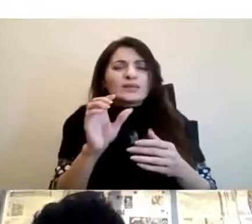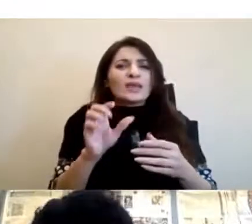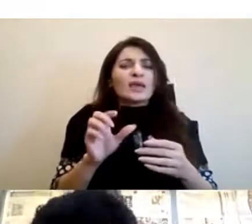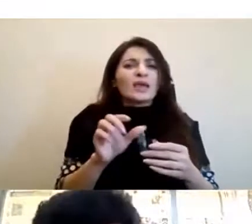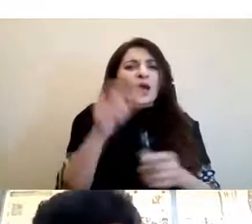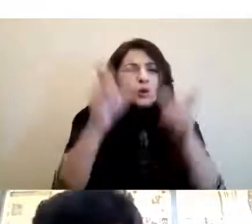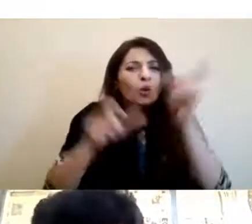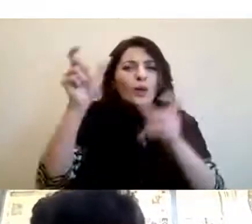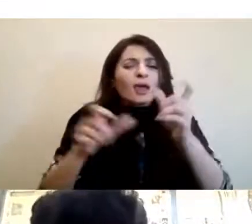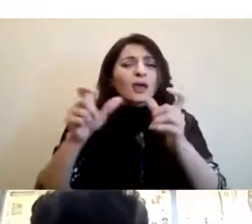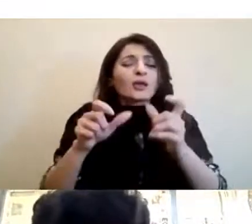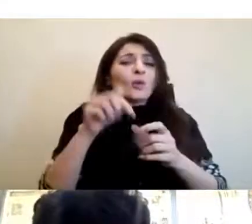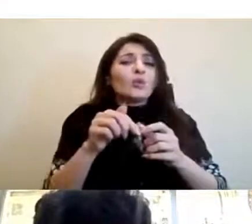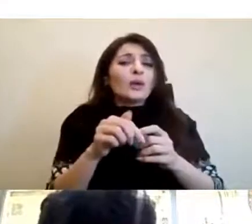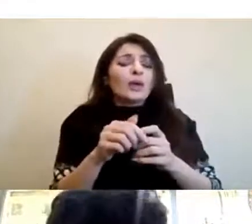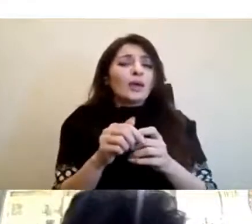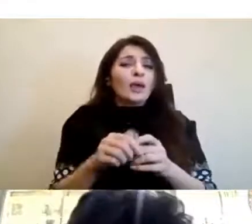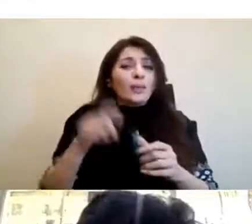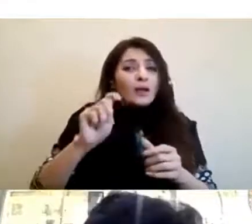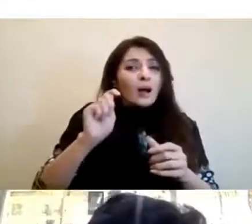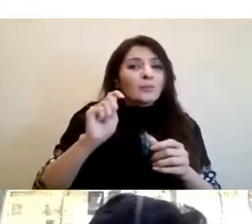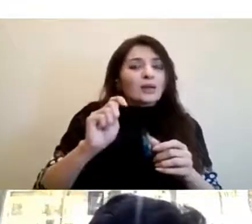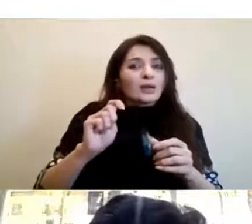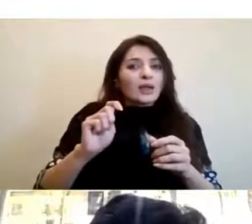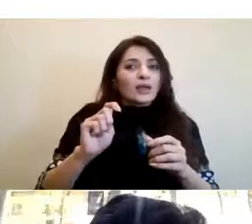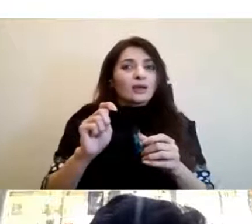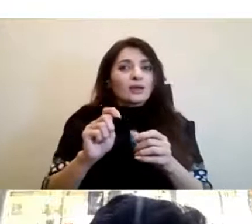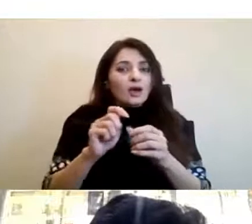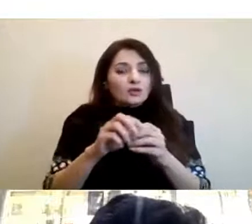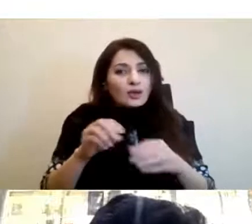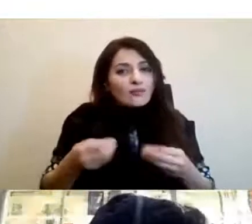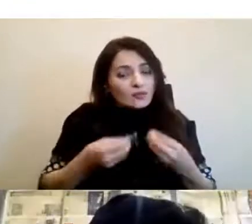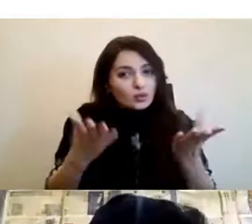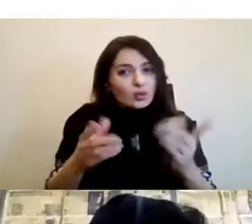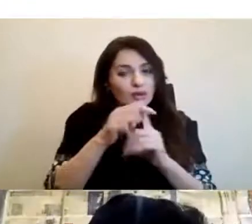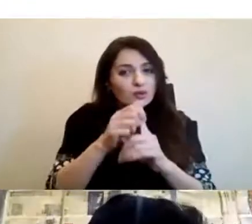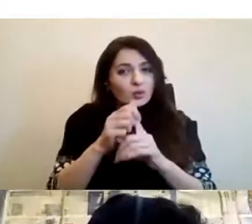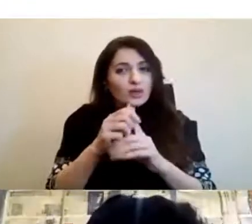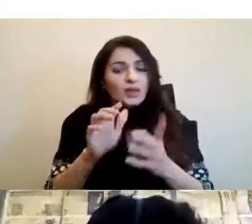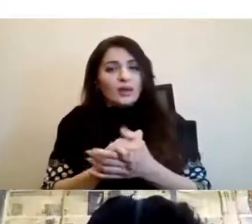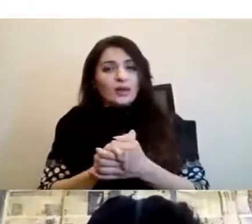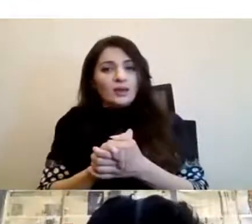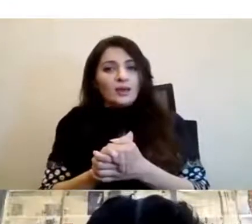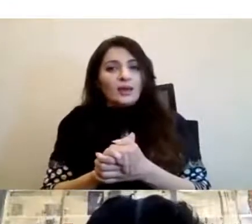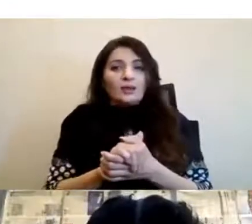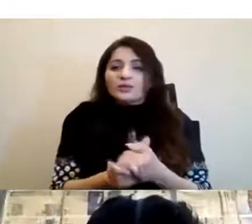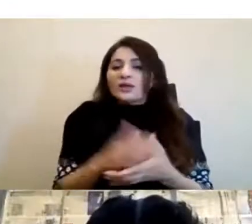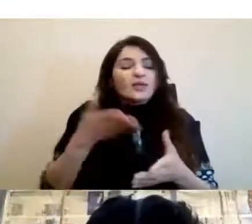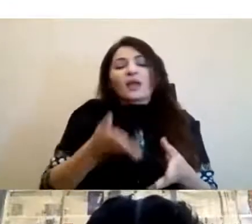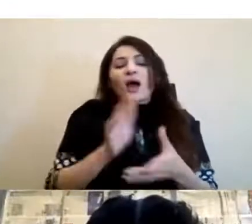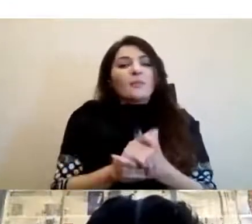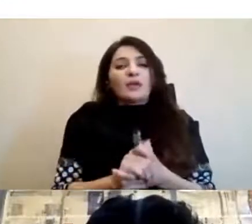develop your own assistive technologies and build in your own language support, as demonstrated by Bhaskar himself in